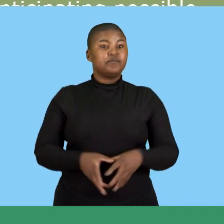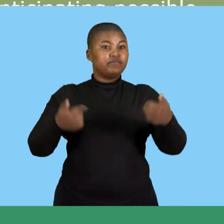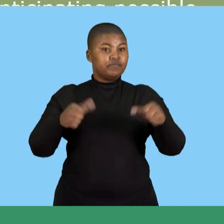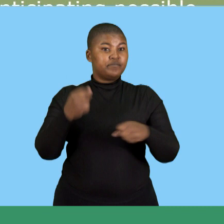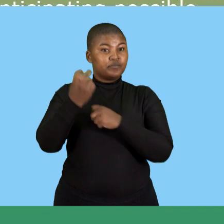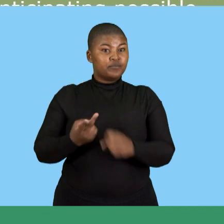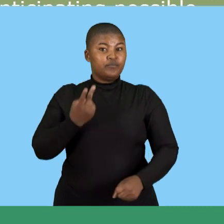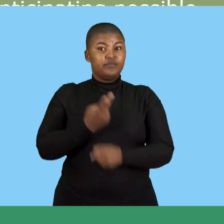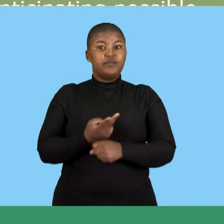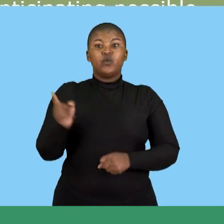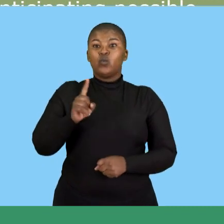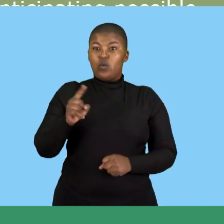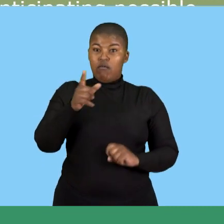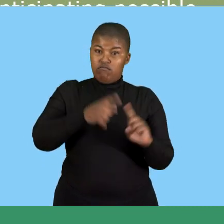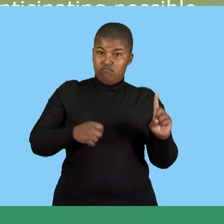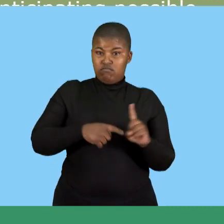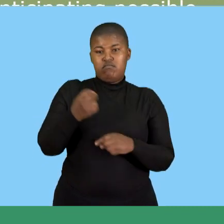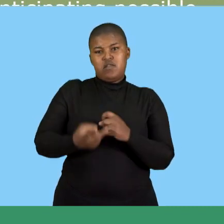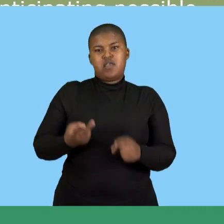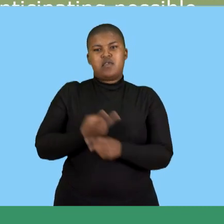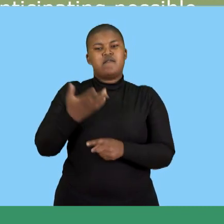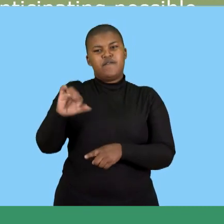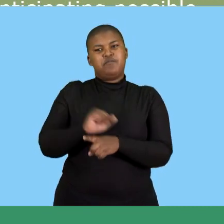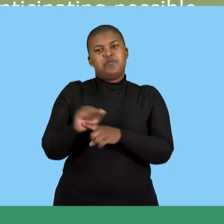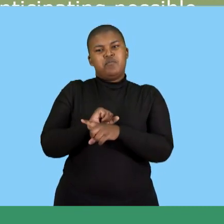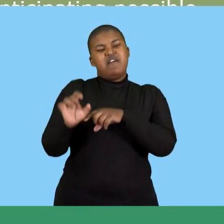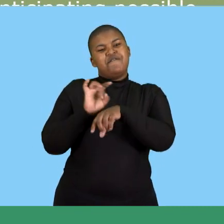Then another aspect is that he also